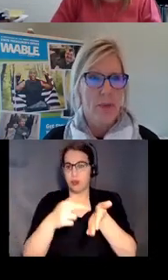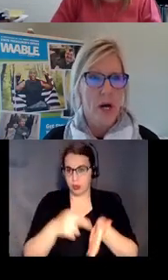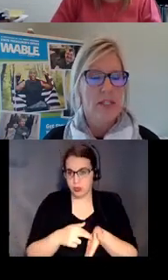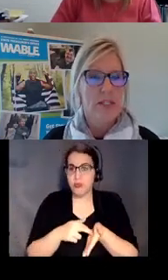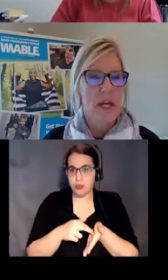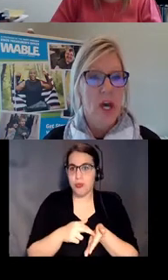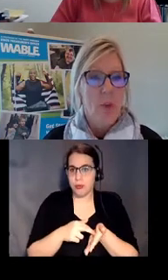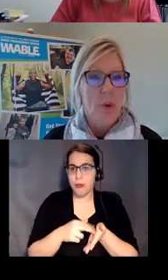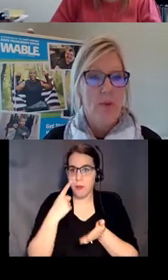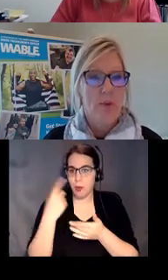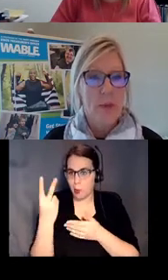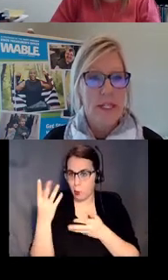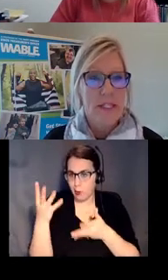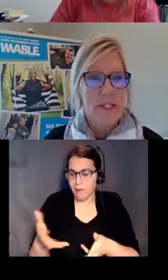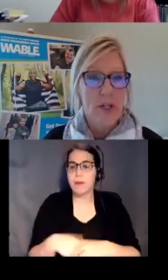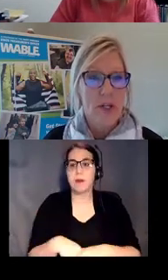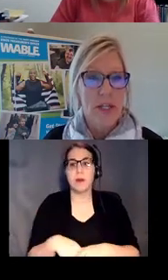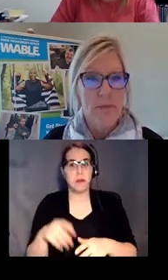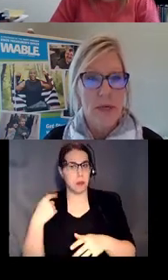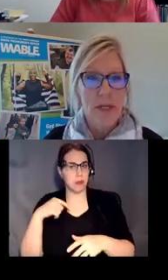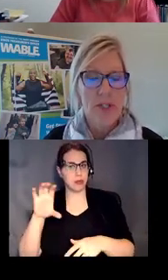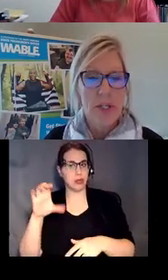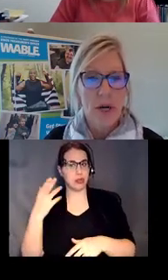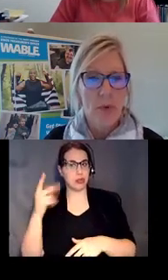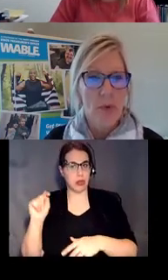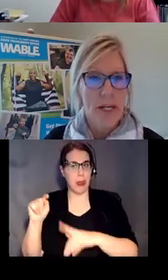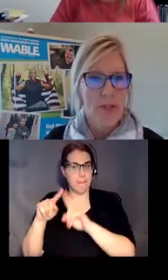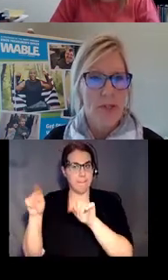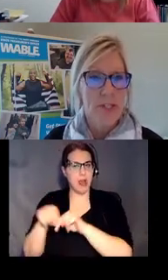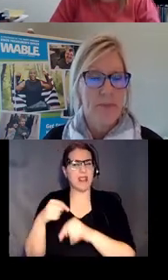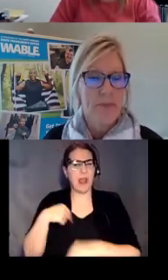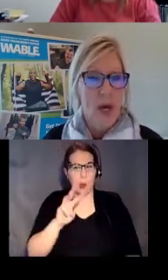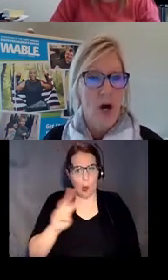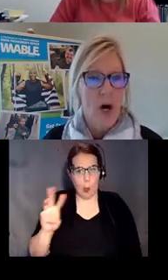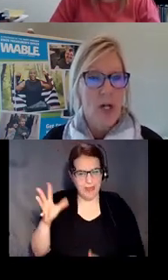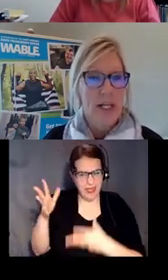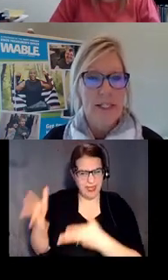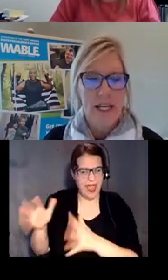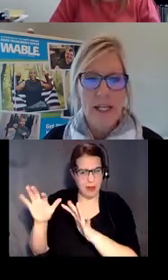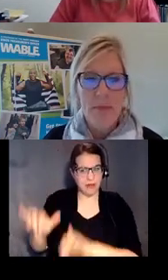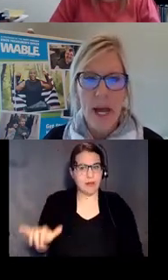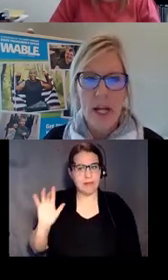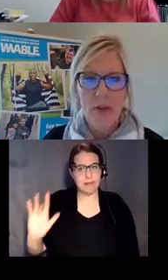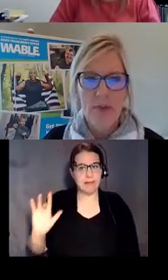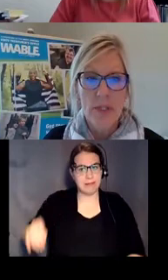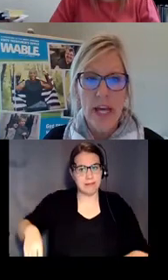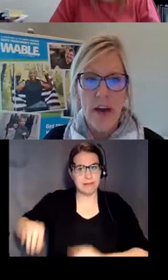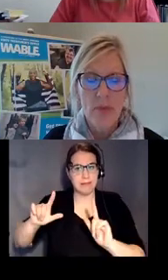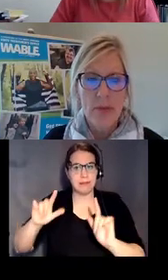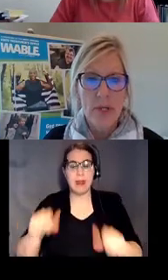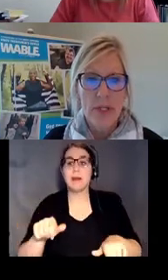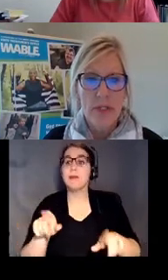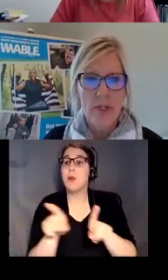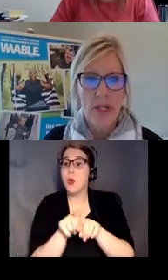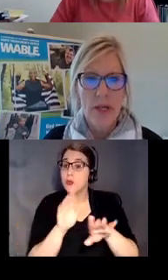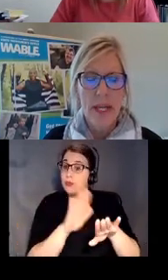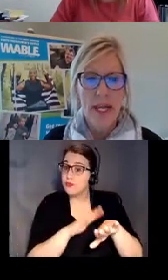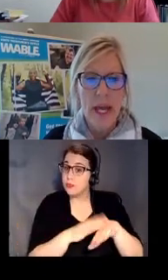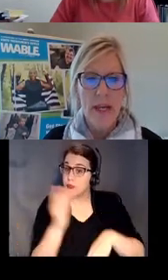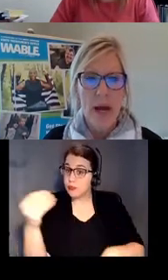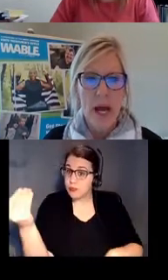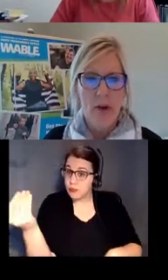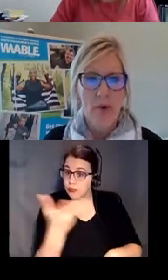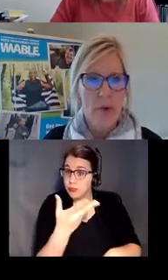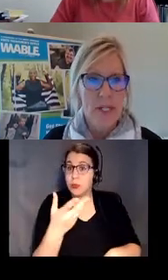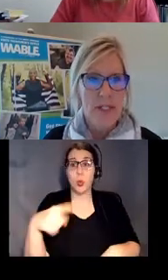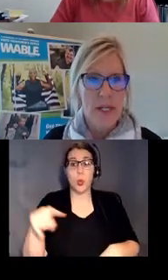chat box. But before we get started, let me mention a couple reminders. All attendee microphones have been muted to eliminate